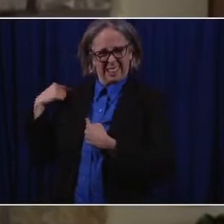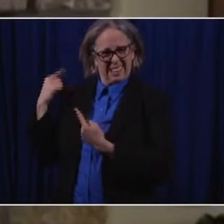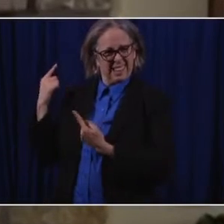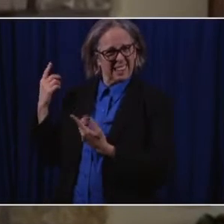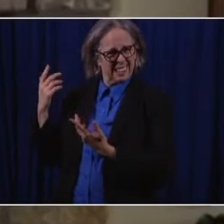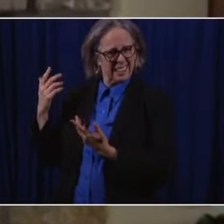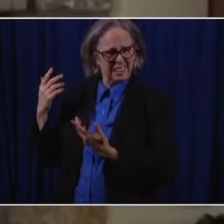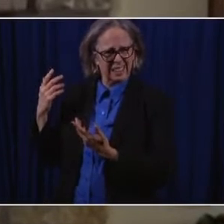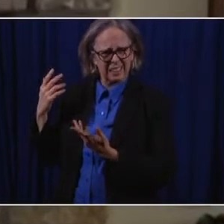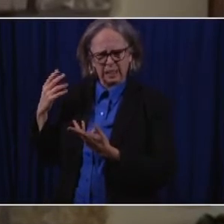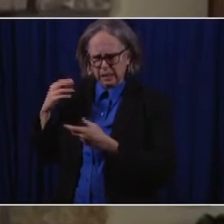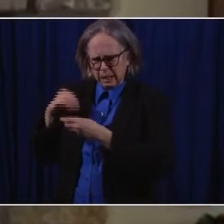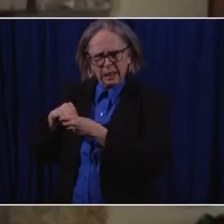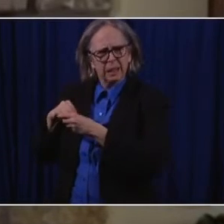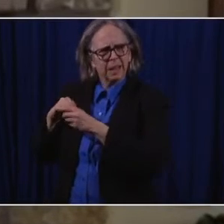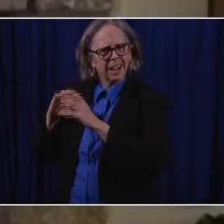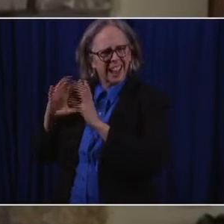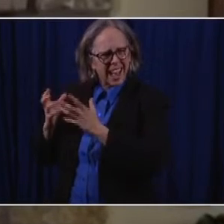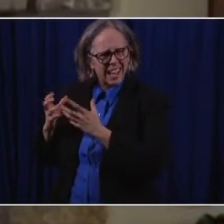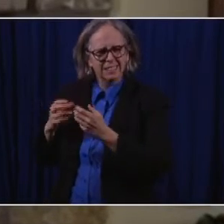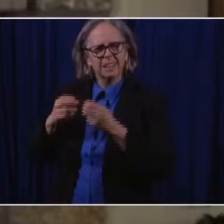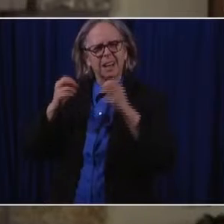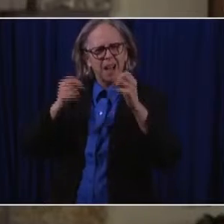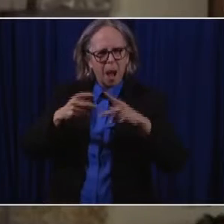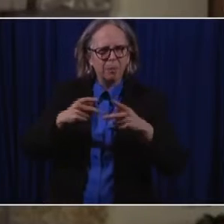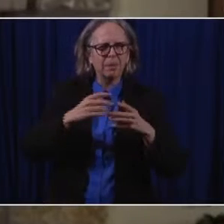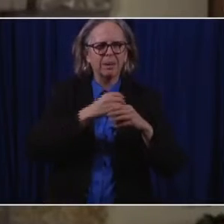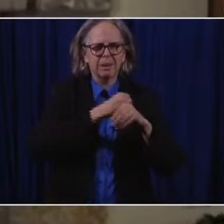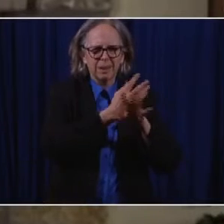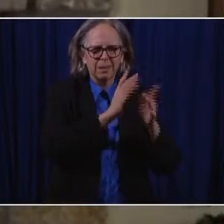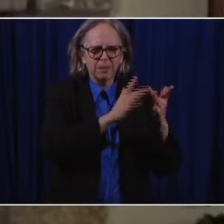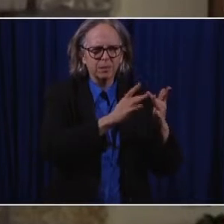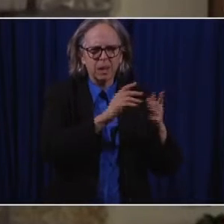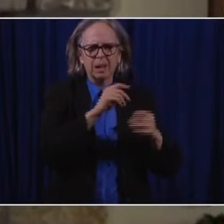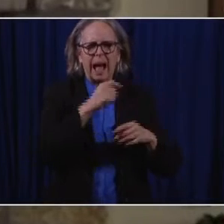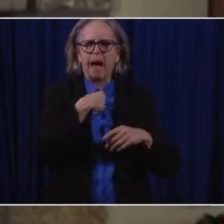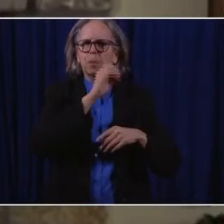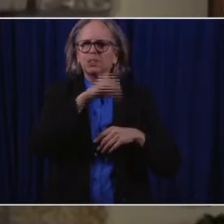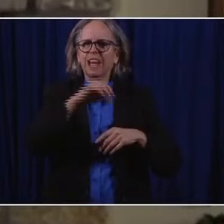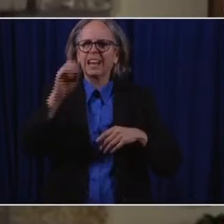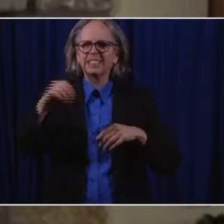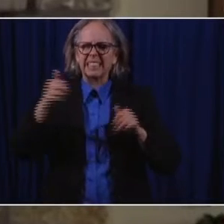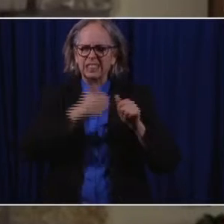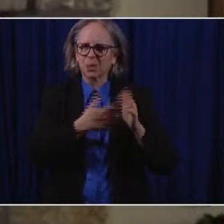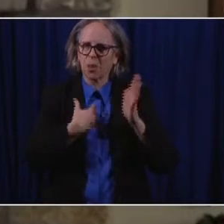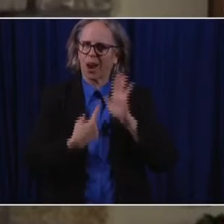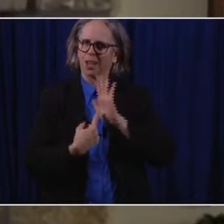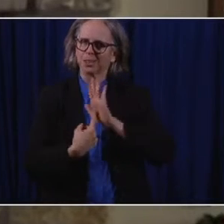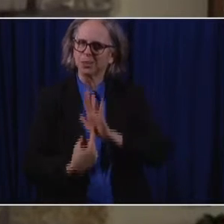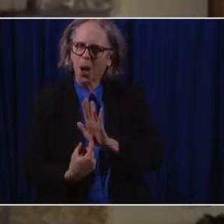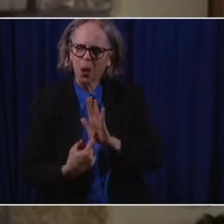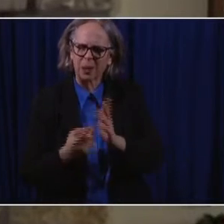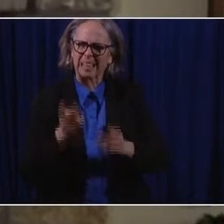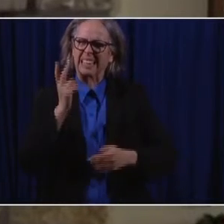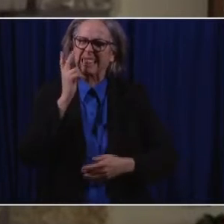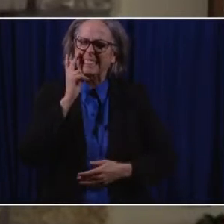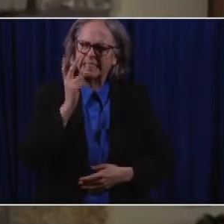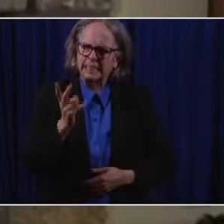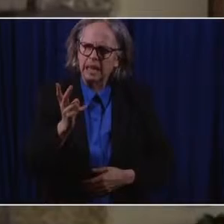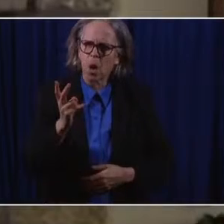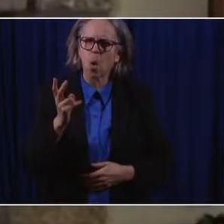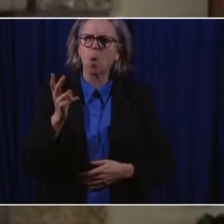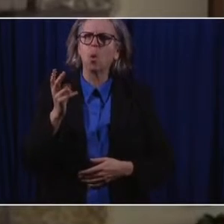so, again, that has been changing. It's just something I think everybody in Ohio needs to understand where we are with our schools. Throughout this, we